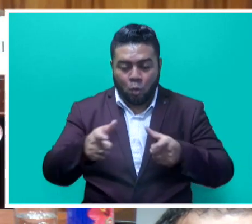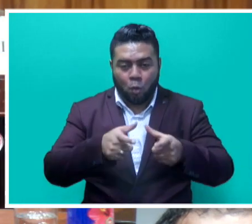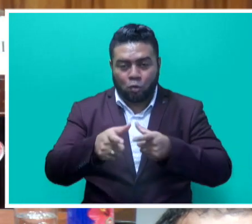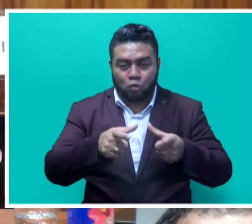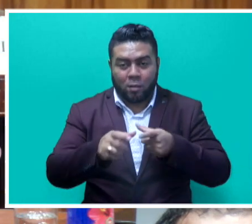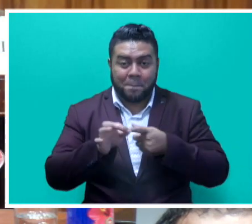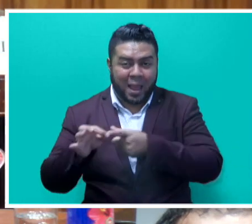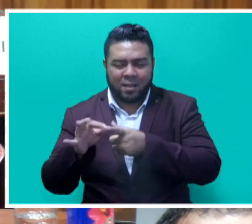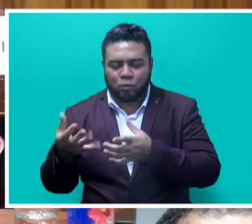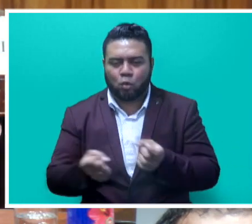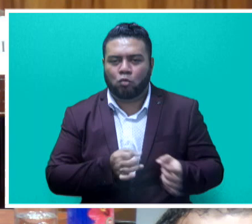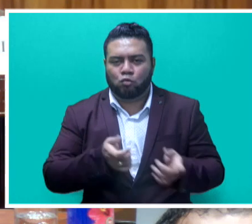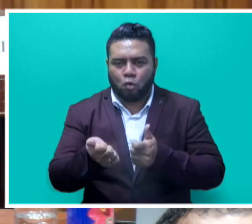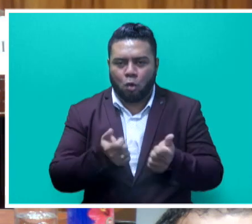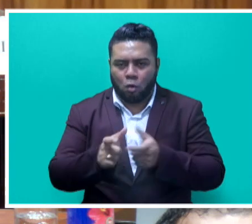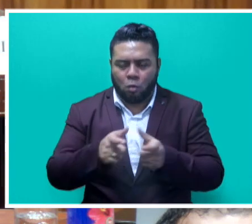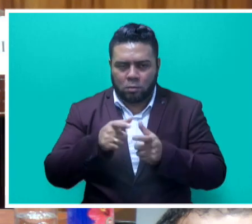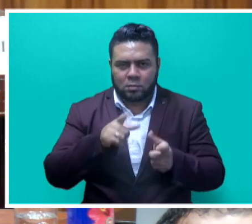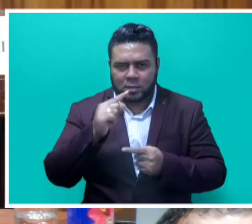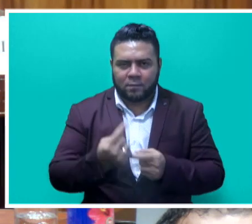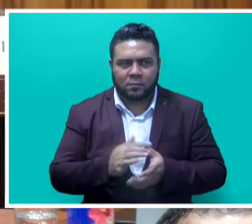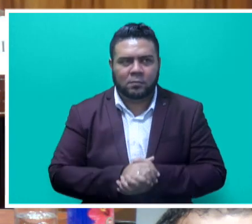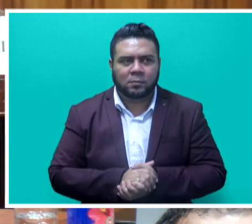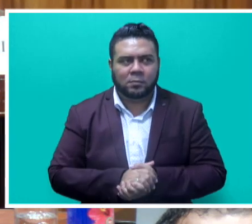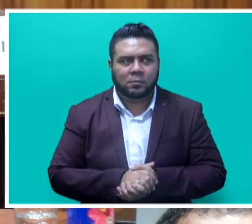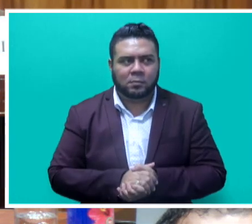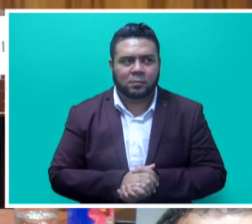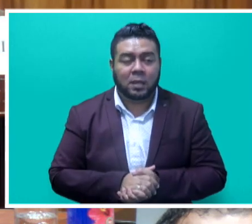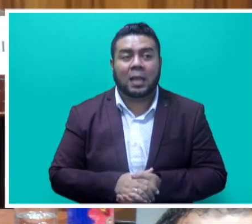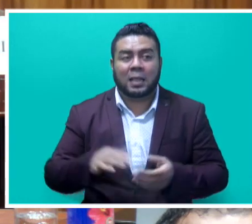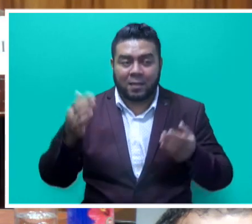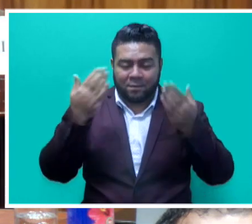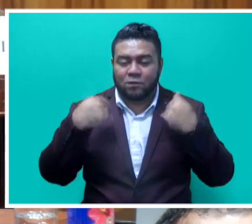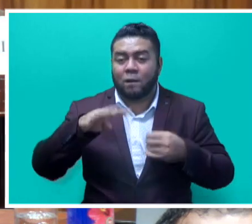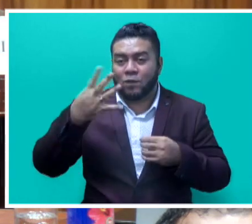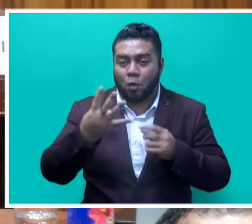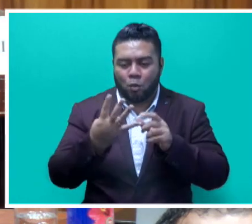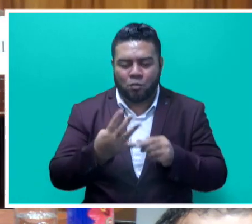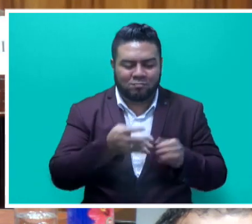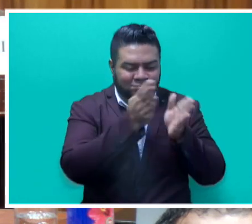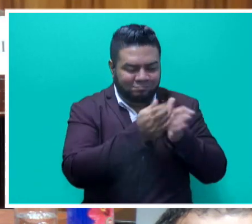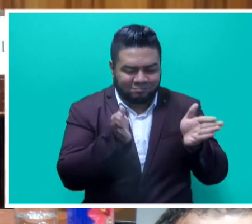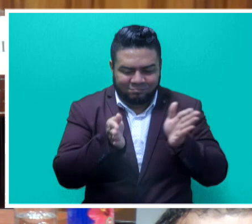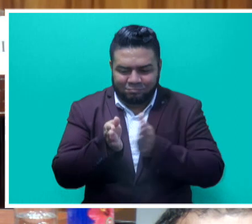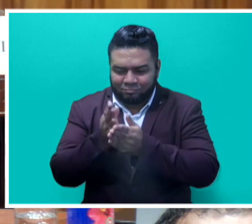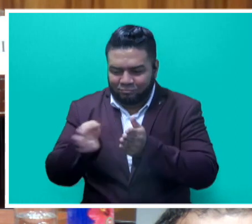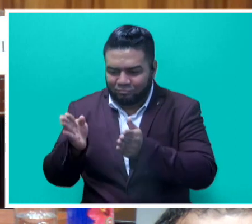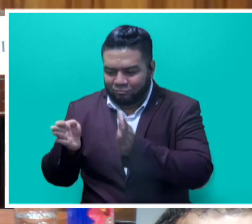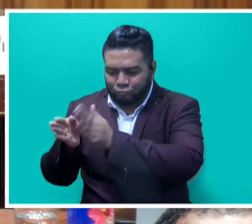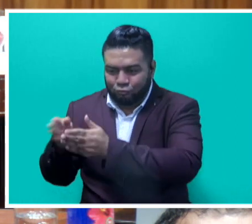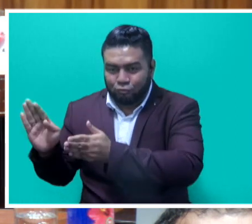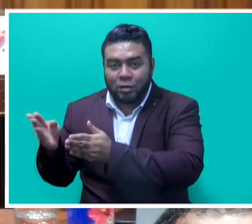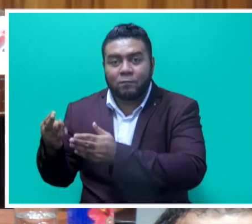steer the plane safely onto the ground. So, Mr. Speaker, there are 4 phases into this project. Phase